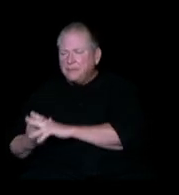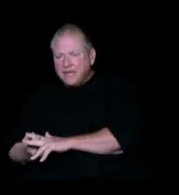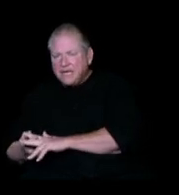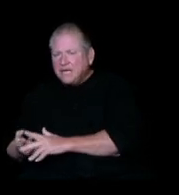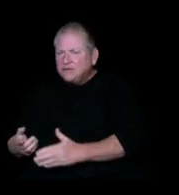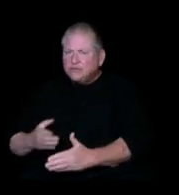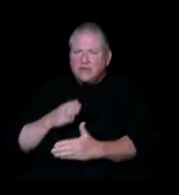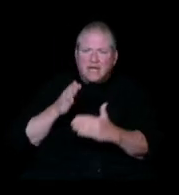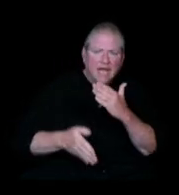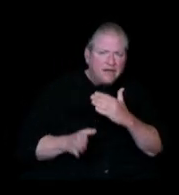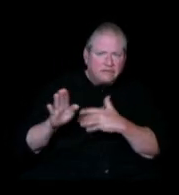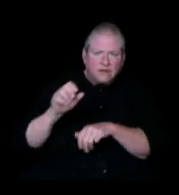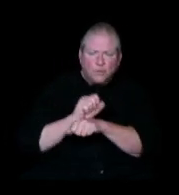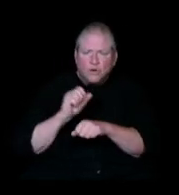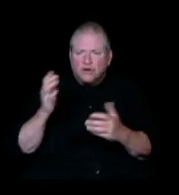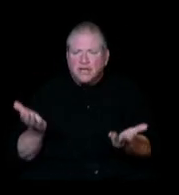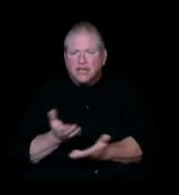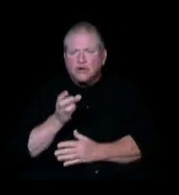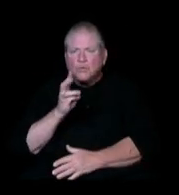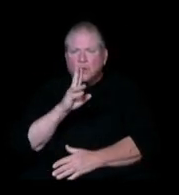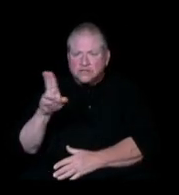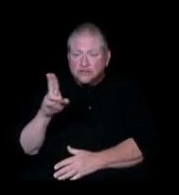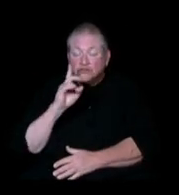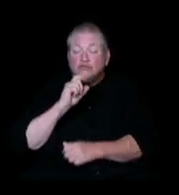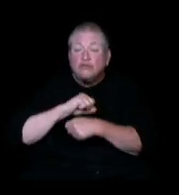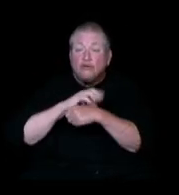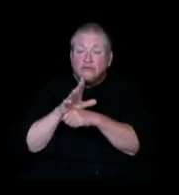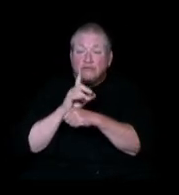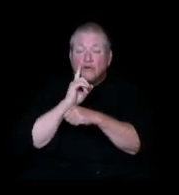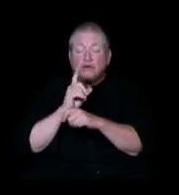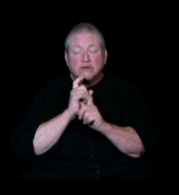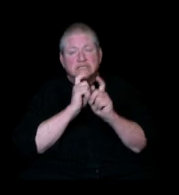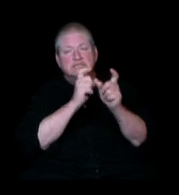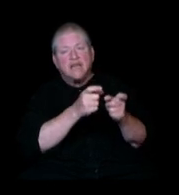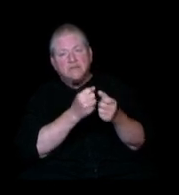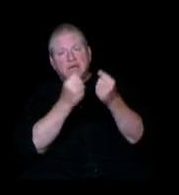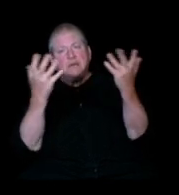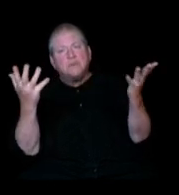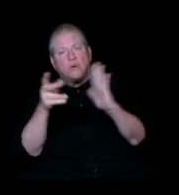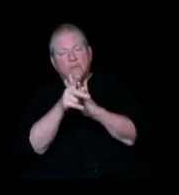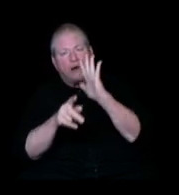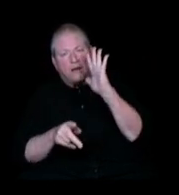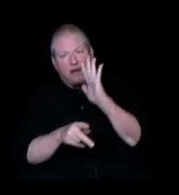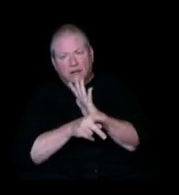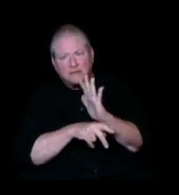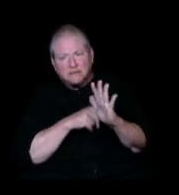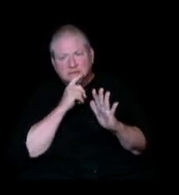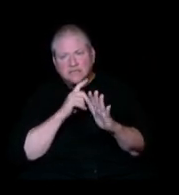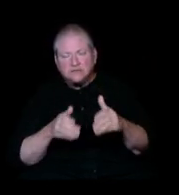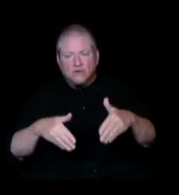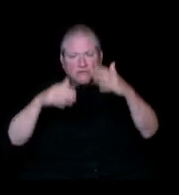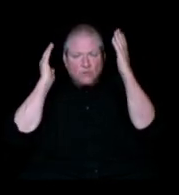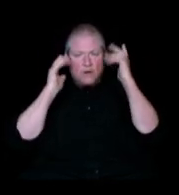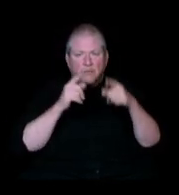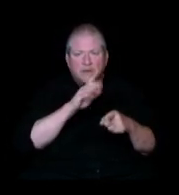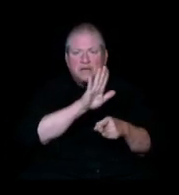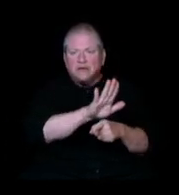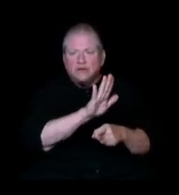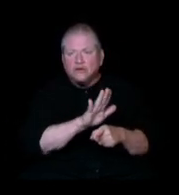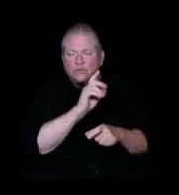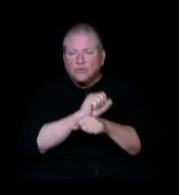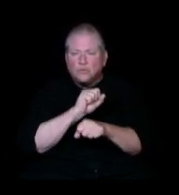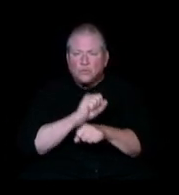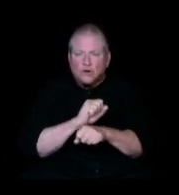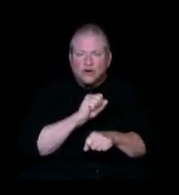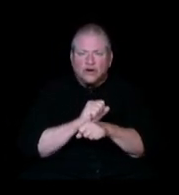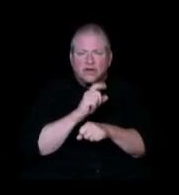retire. The coronavirus brought multiple new federal and state programs to her already full plate. All of these programs required a